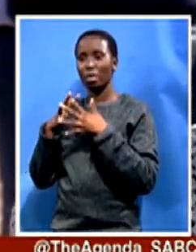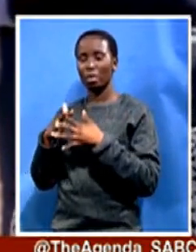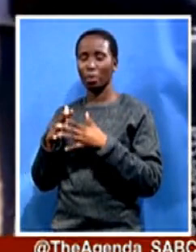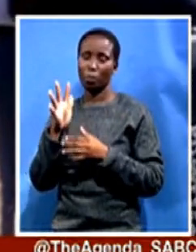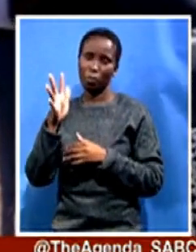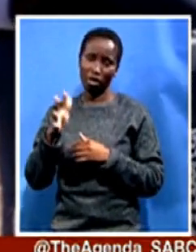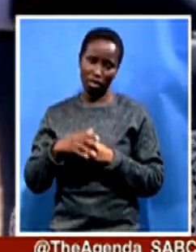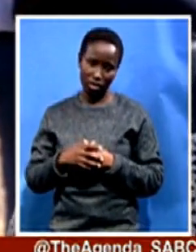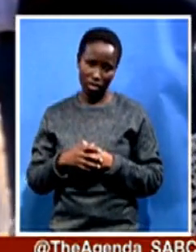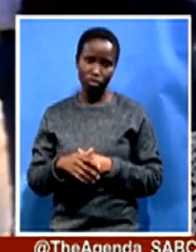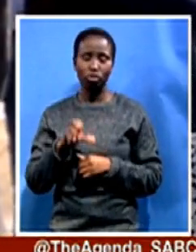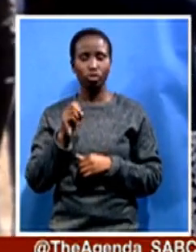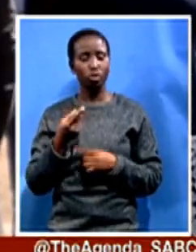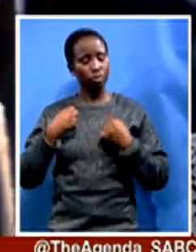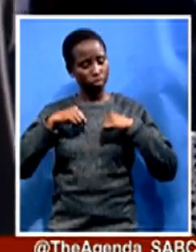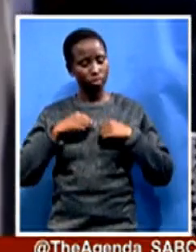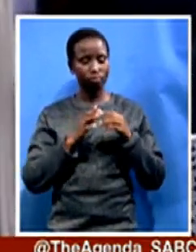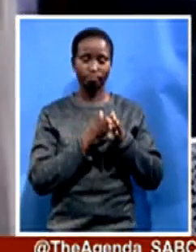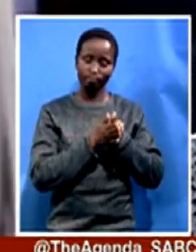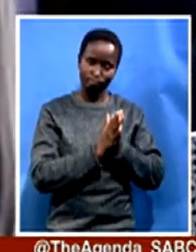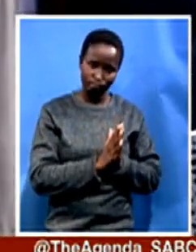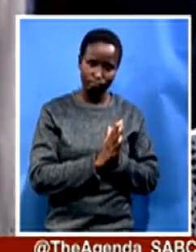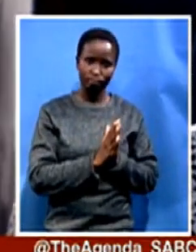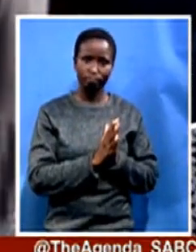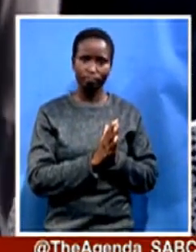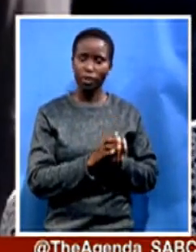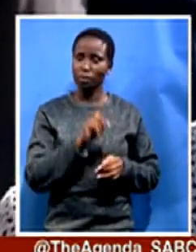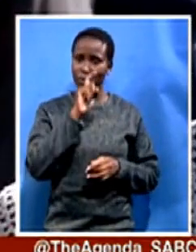to get into their inner strength and really